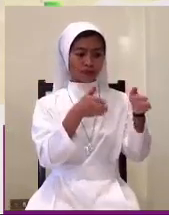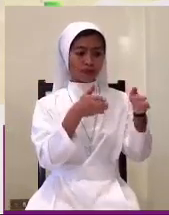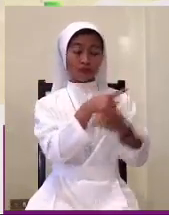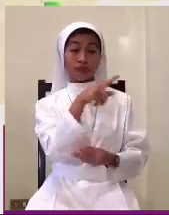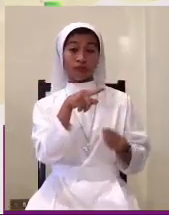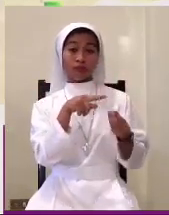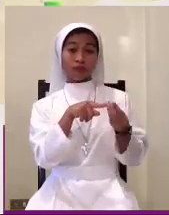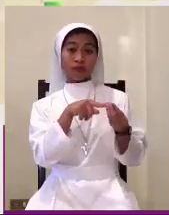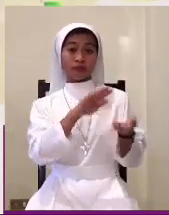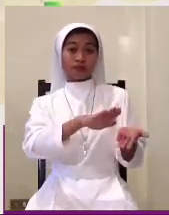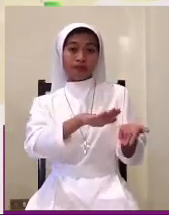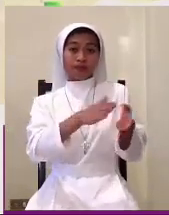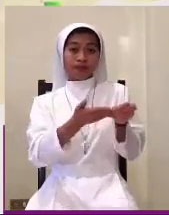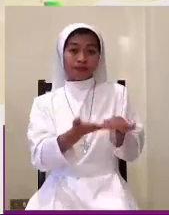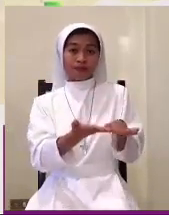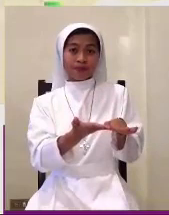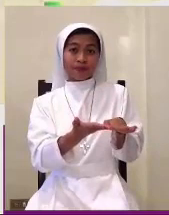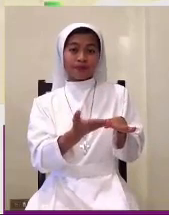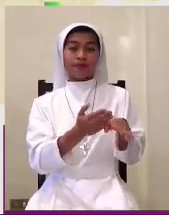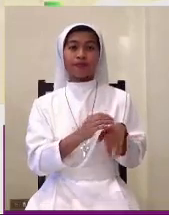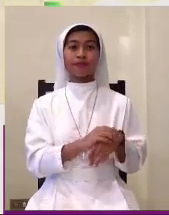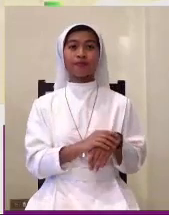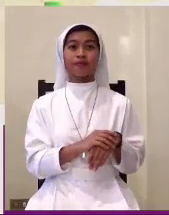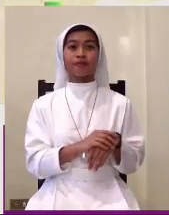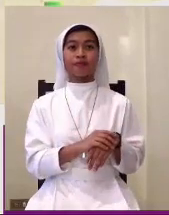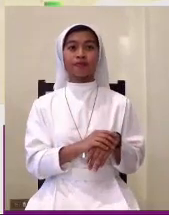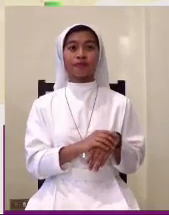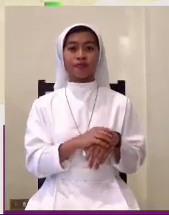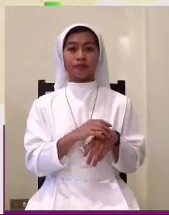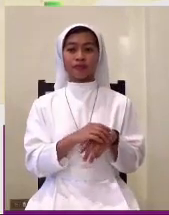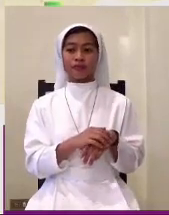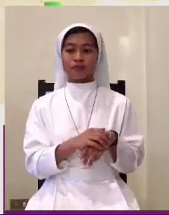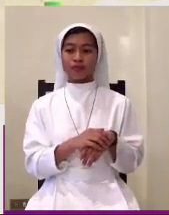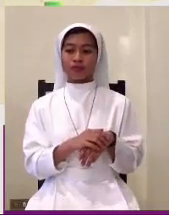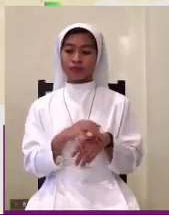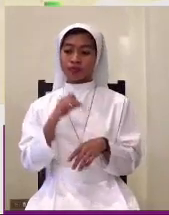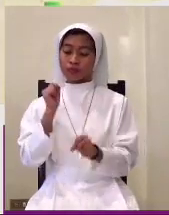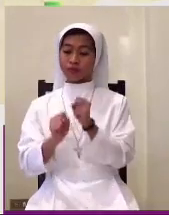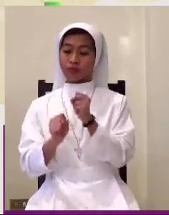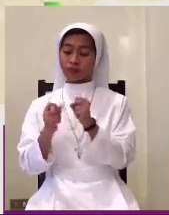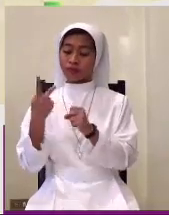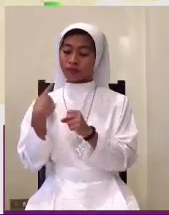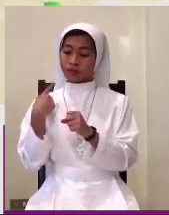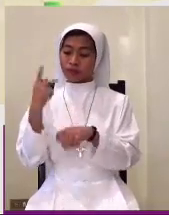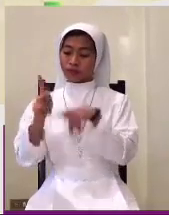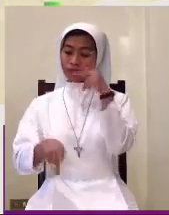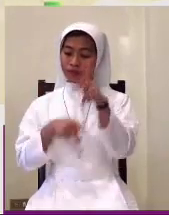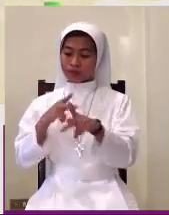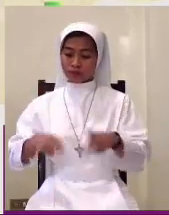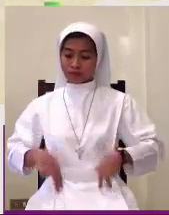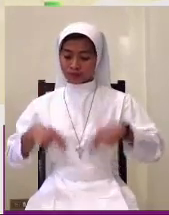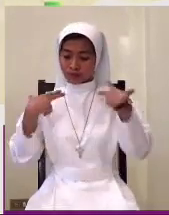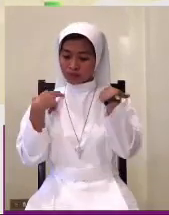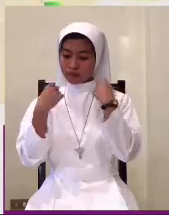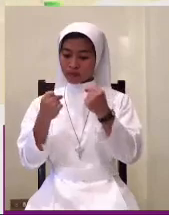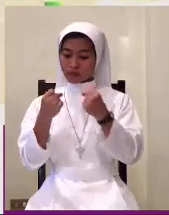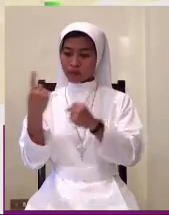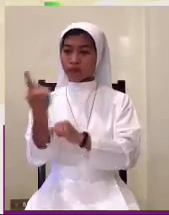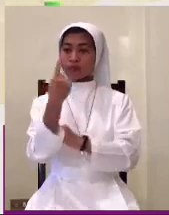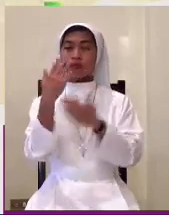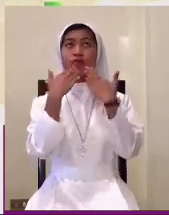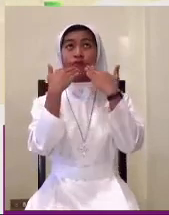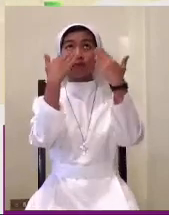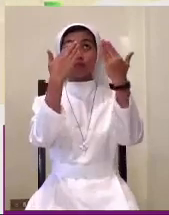people recovering, and we should be grateful to God and all the doctors and nurses and health workers who make these